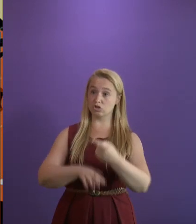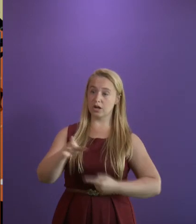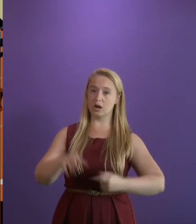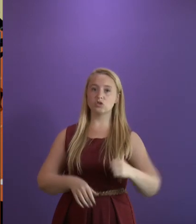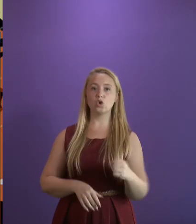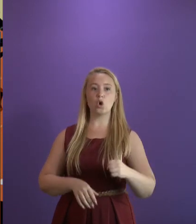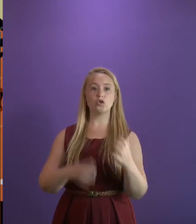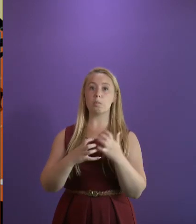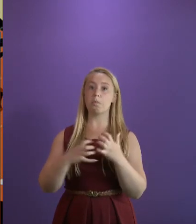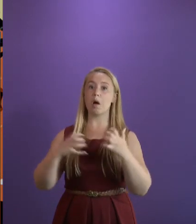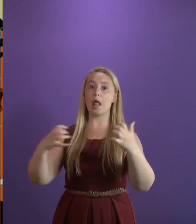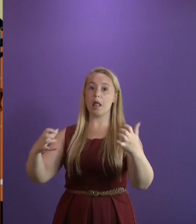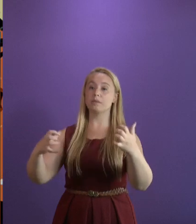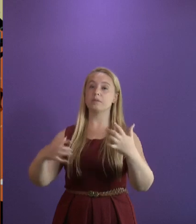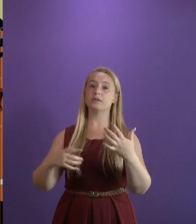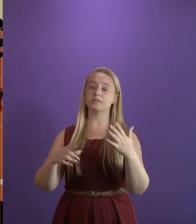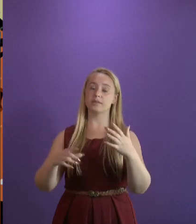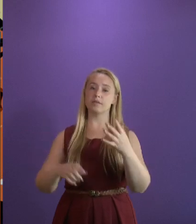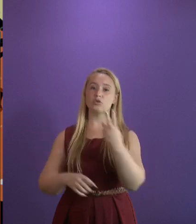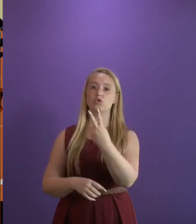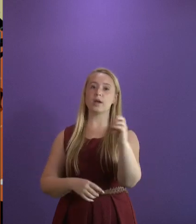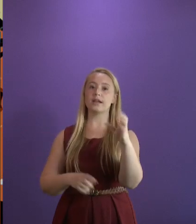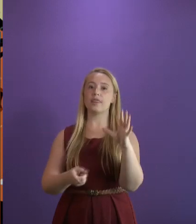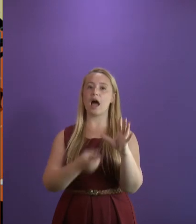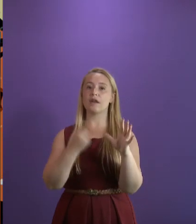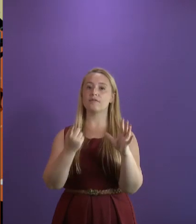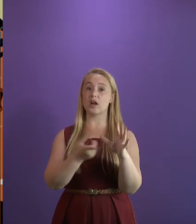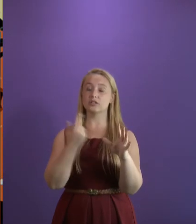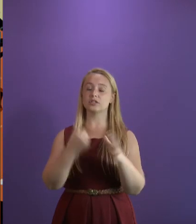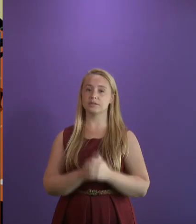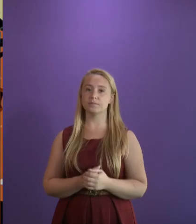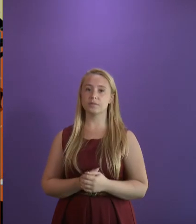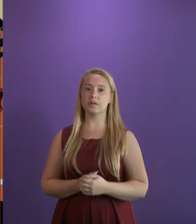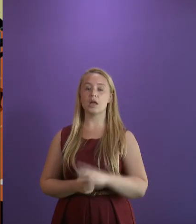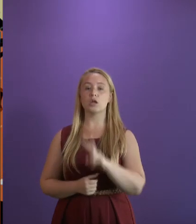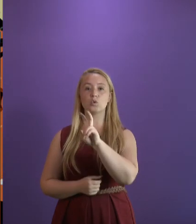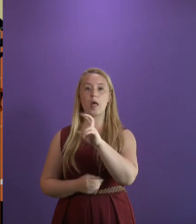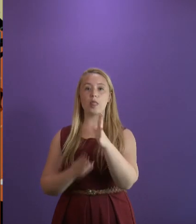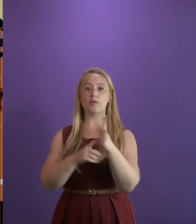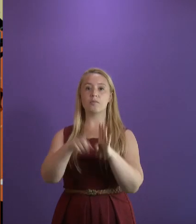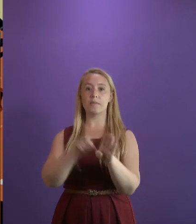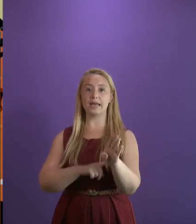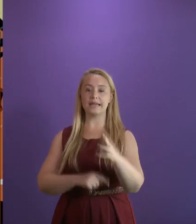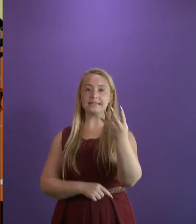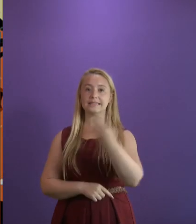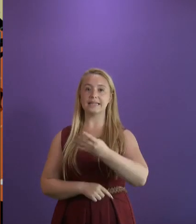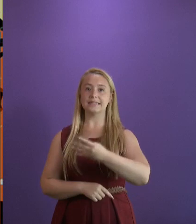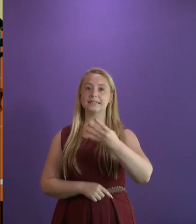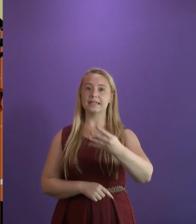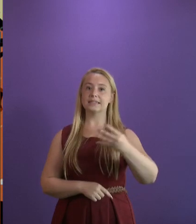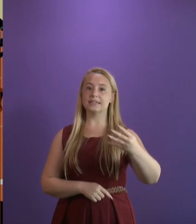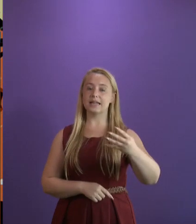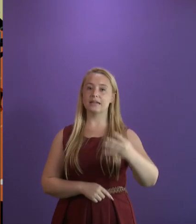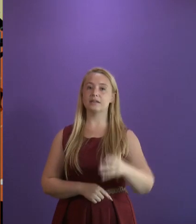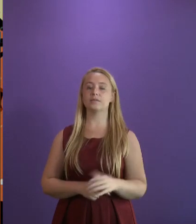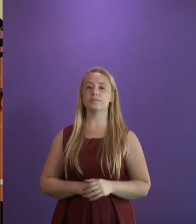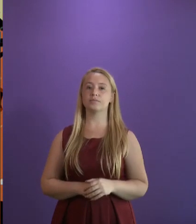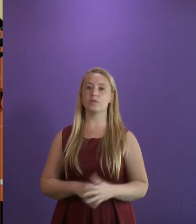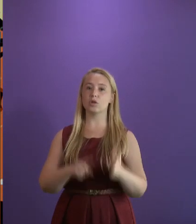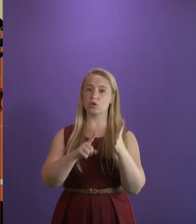Parliament celebrates its 20th anniversary, and it was the 12th of May 1999 that Winnie Ewing MSP announced